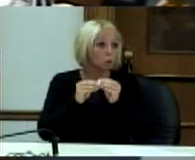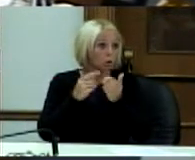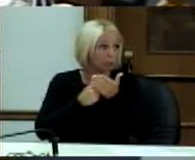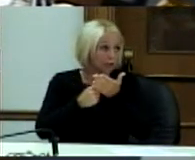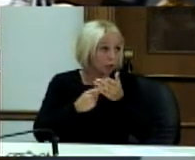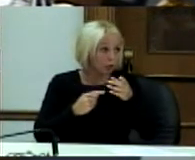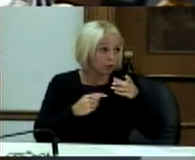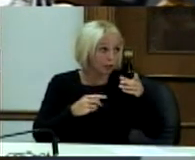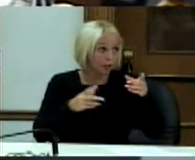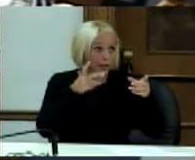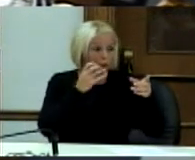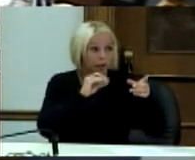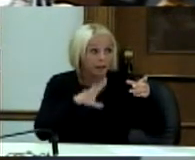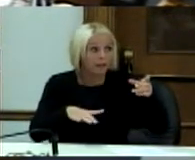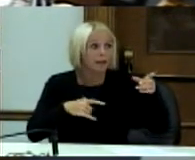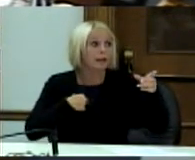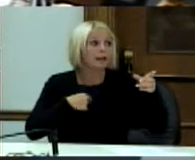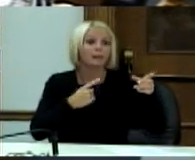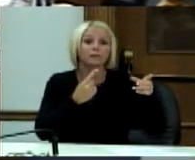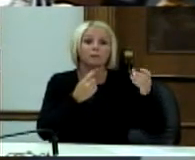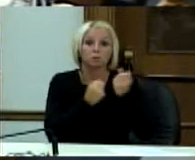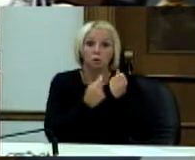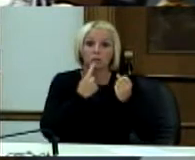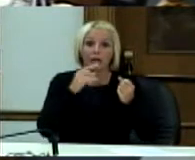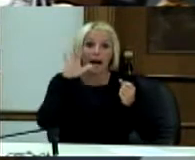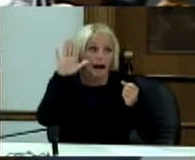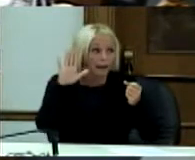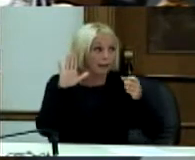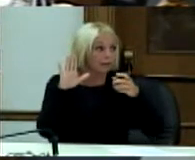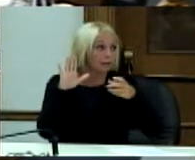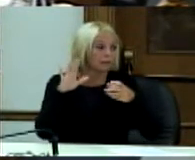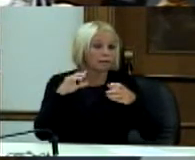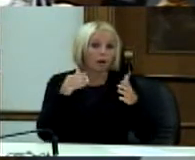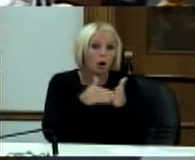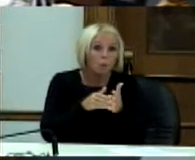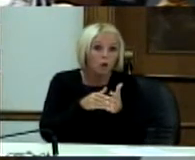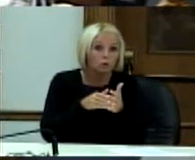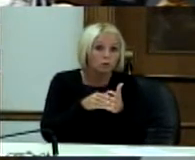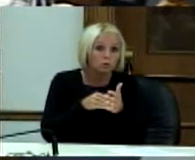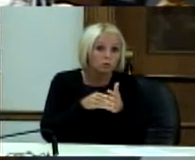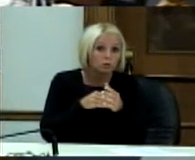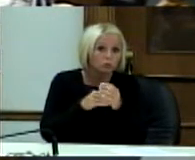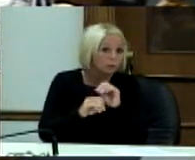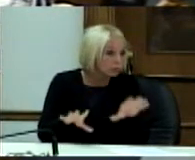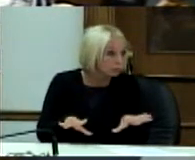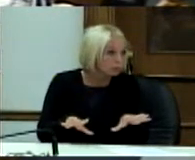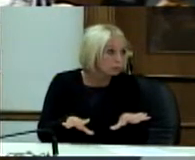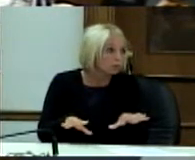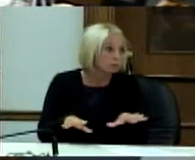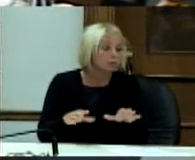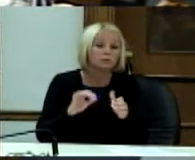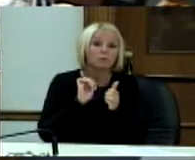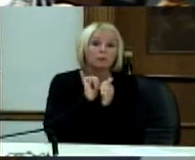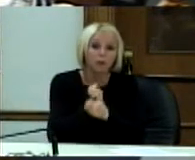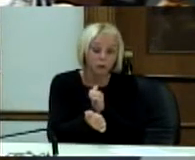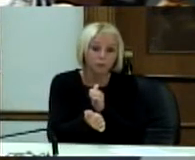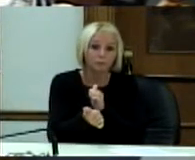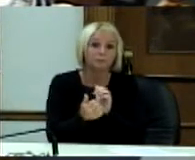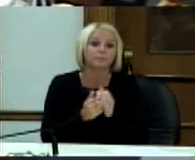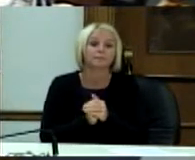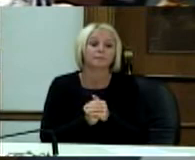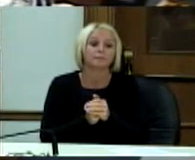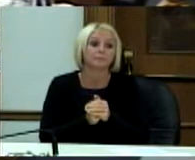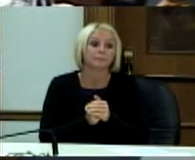discussion? Hearing none, all those in favor signify by saying aye. Aye. Opposed, same sign. Motion